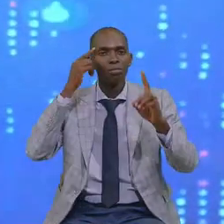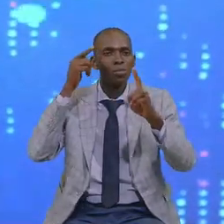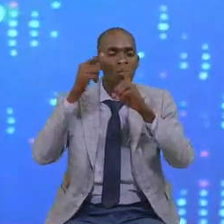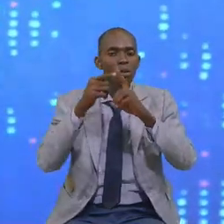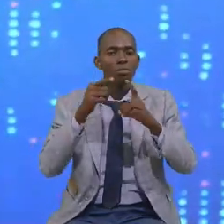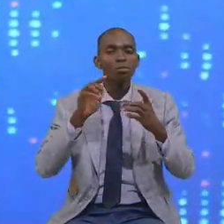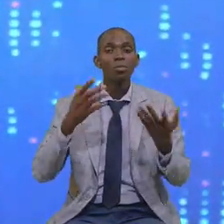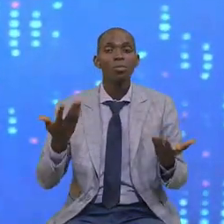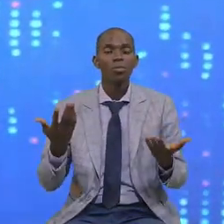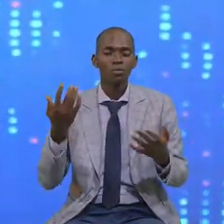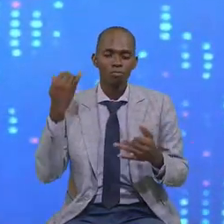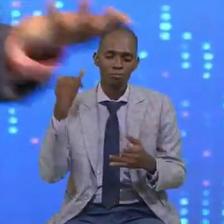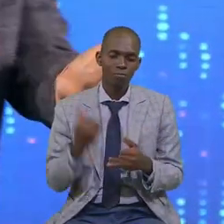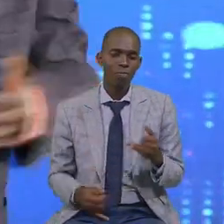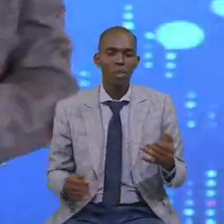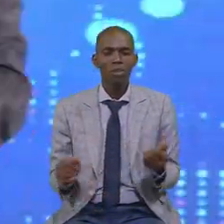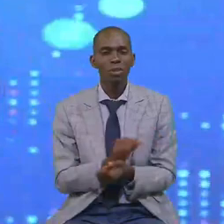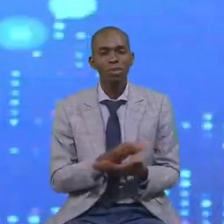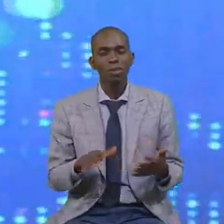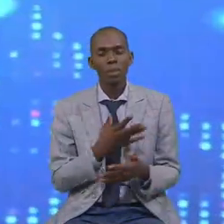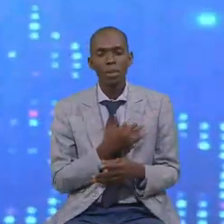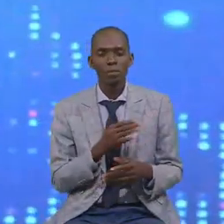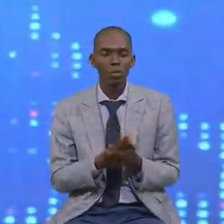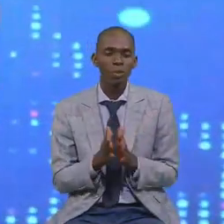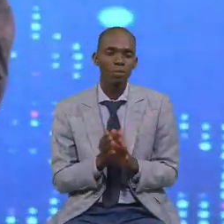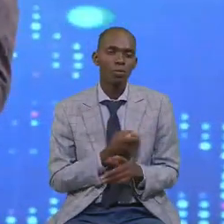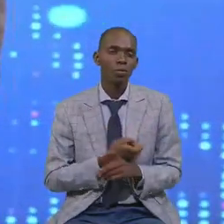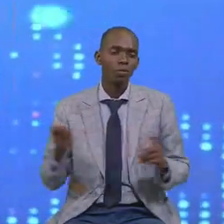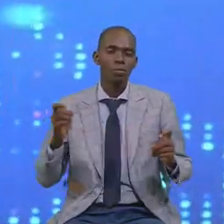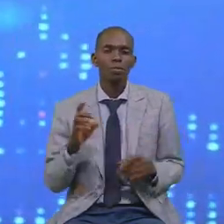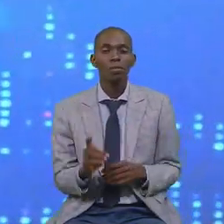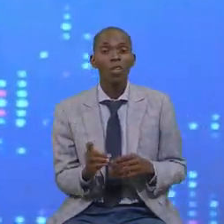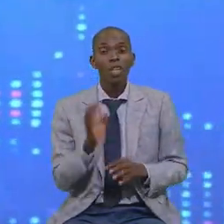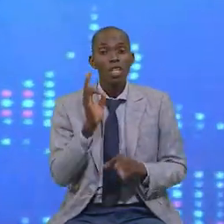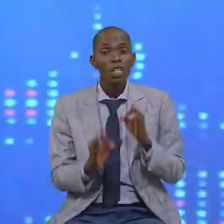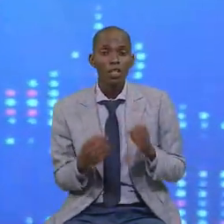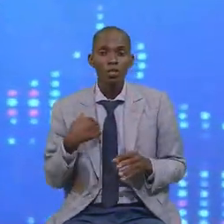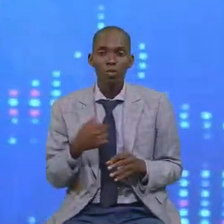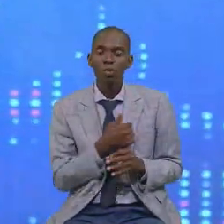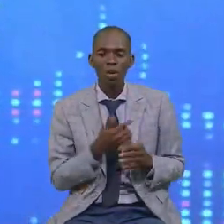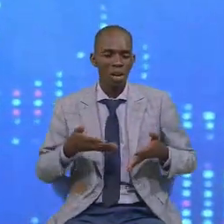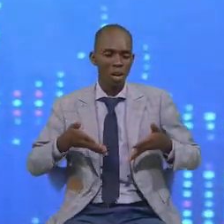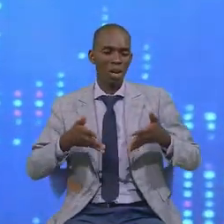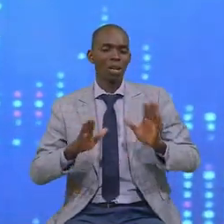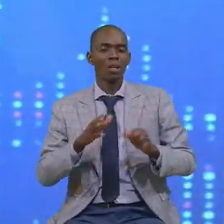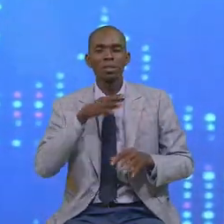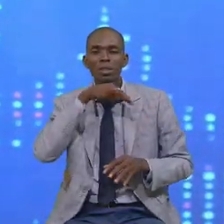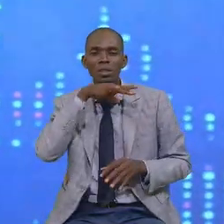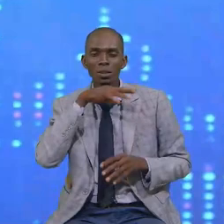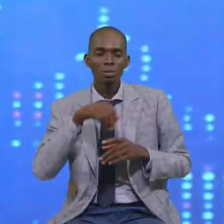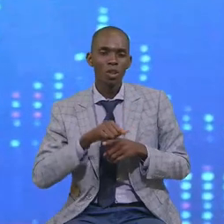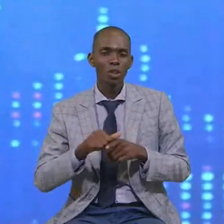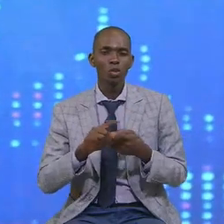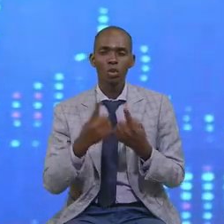comes to ruin. That's what we're saying. If we allow corruption to come in, if